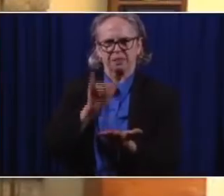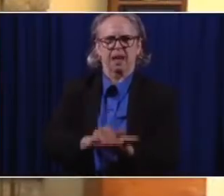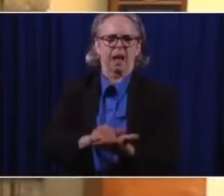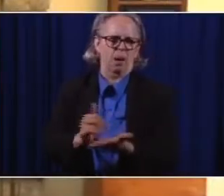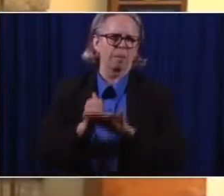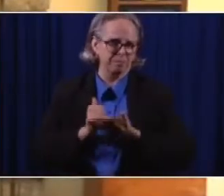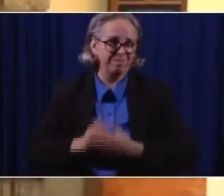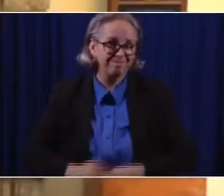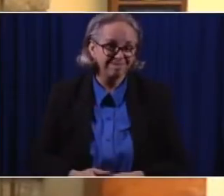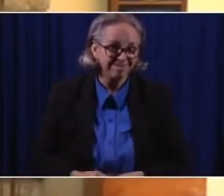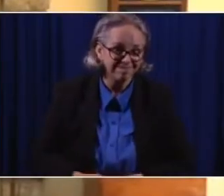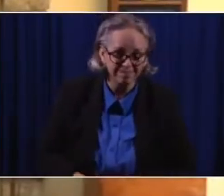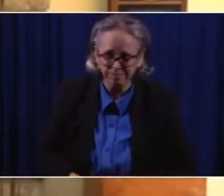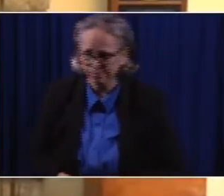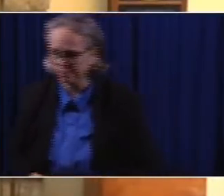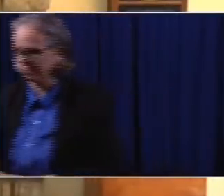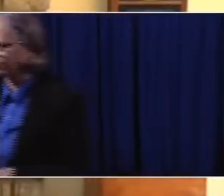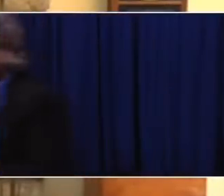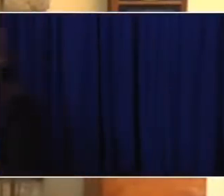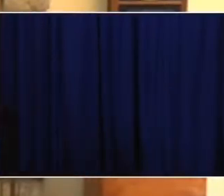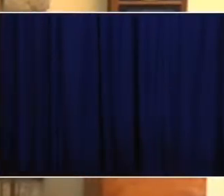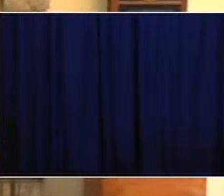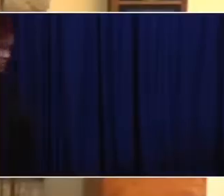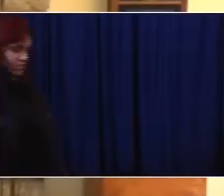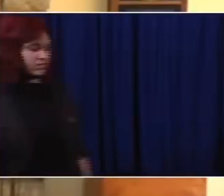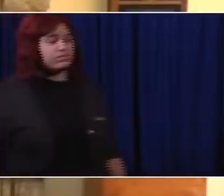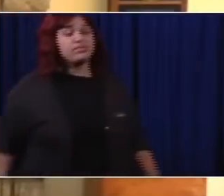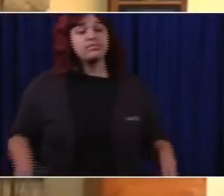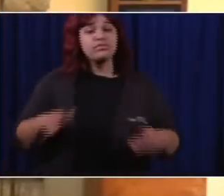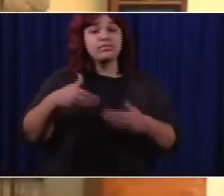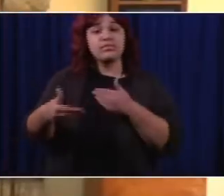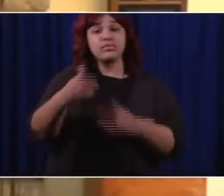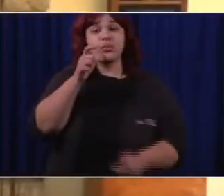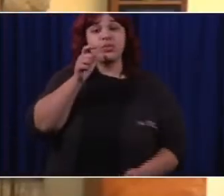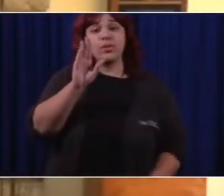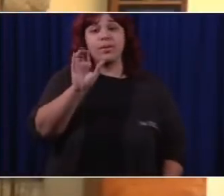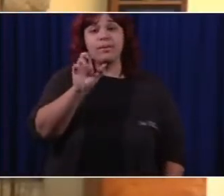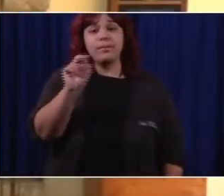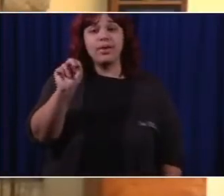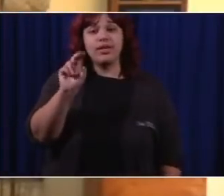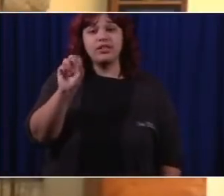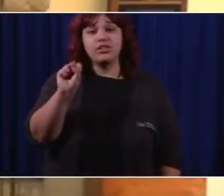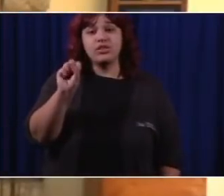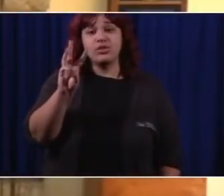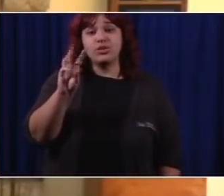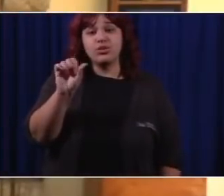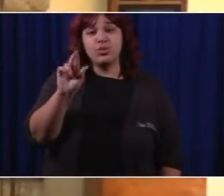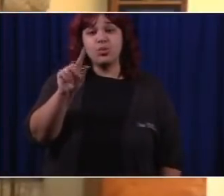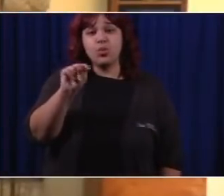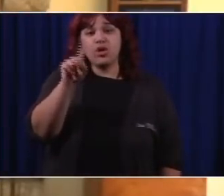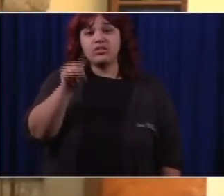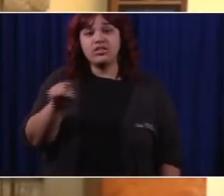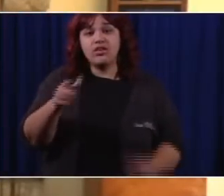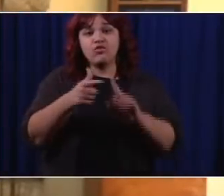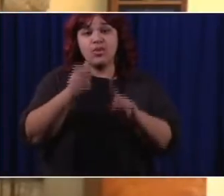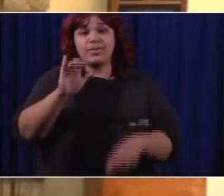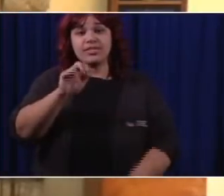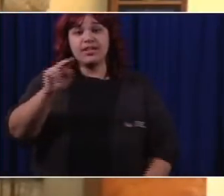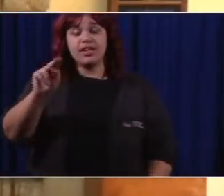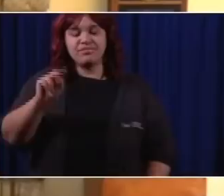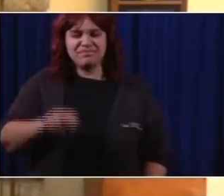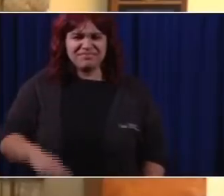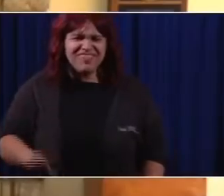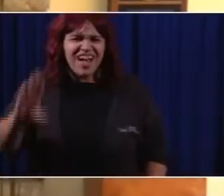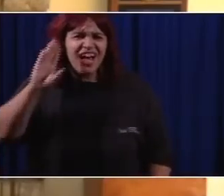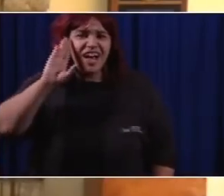Next question is from Ben Schwartz at WCPO in Cincinnati. Hi, Governor. Hi, Ben. I